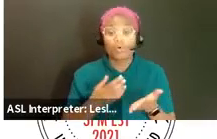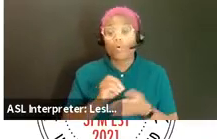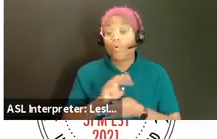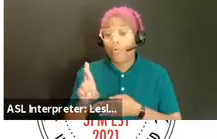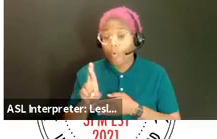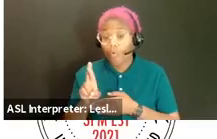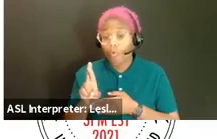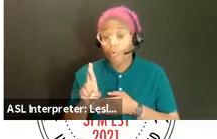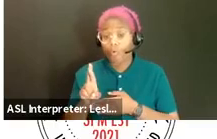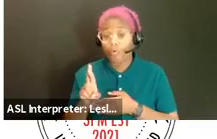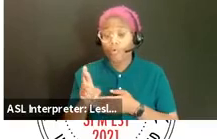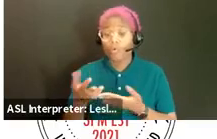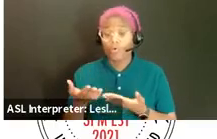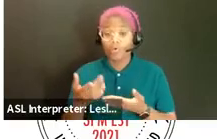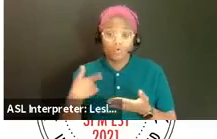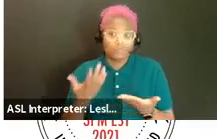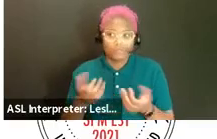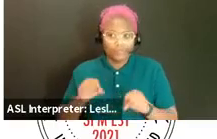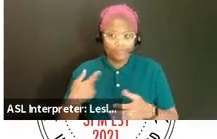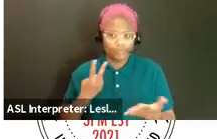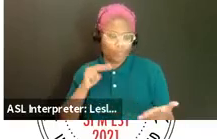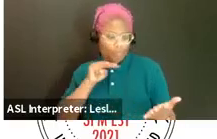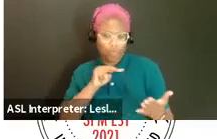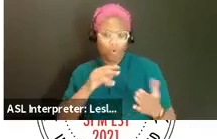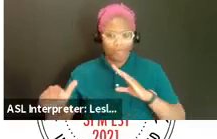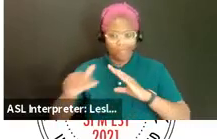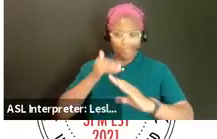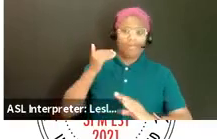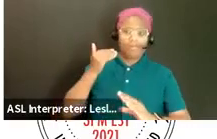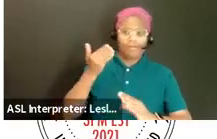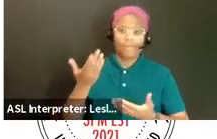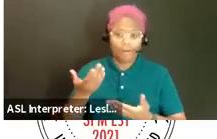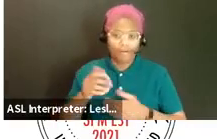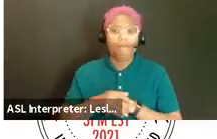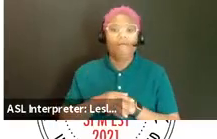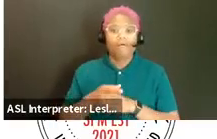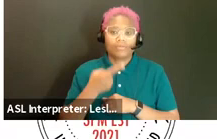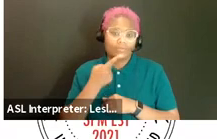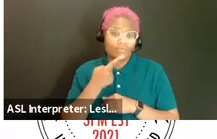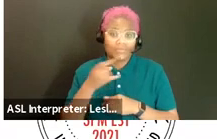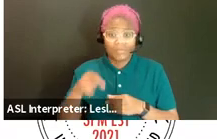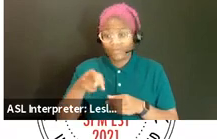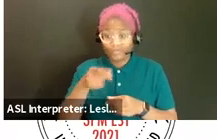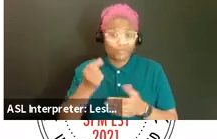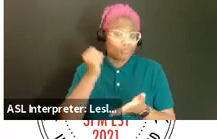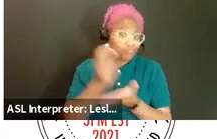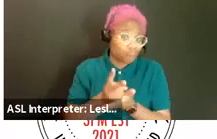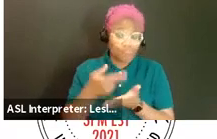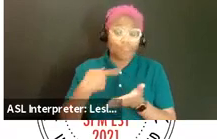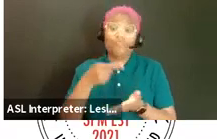Otherwise, a lot of times it's simply an email that you get from the embassy saying, yep, you've been approved, and you're going to want to print that out and travel with